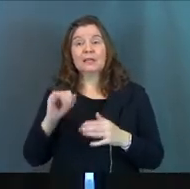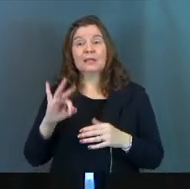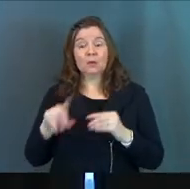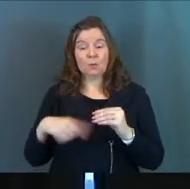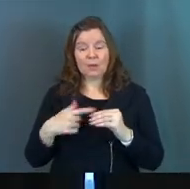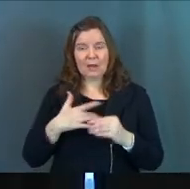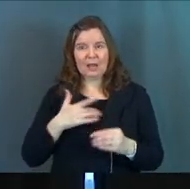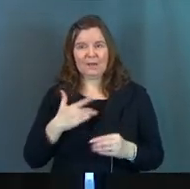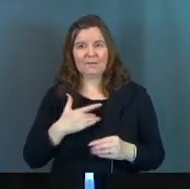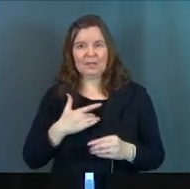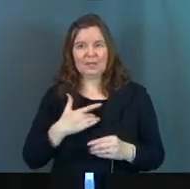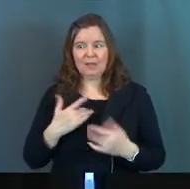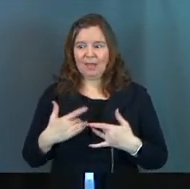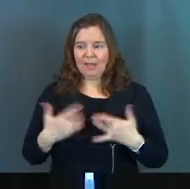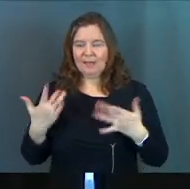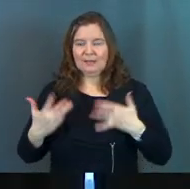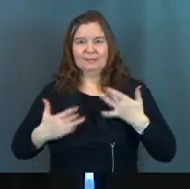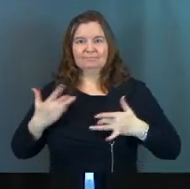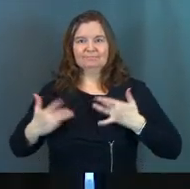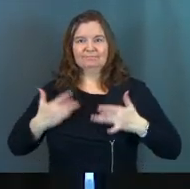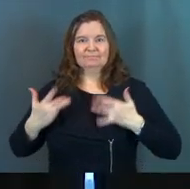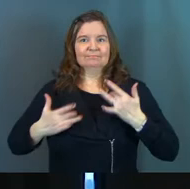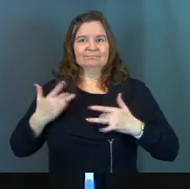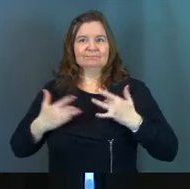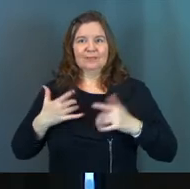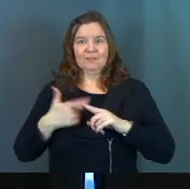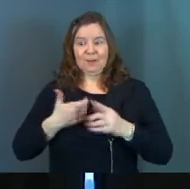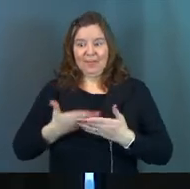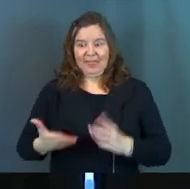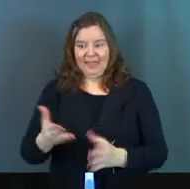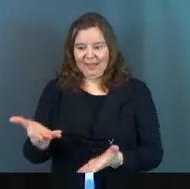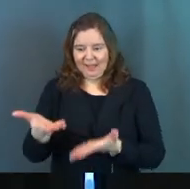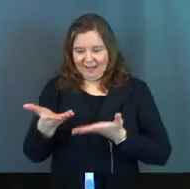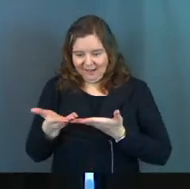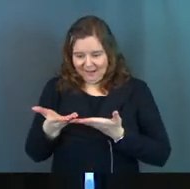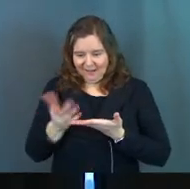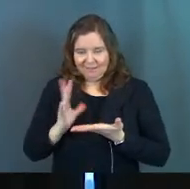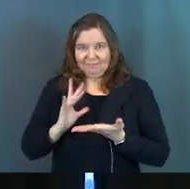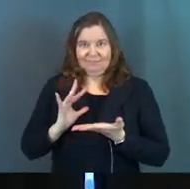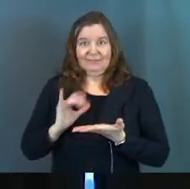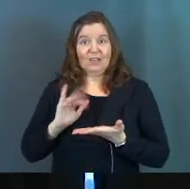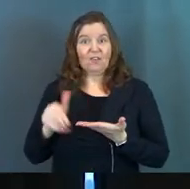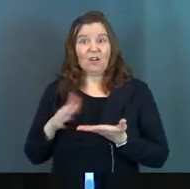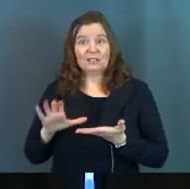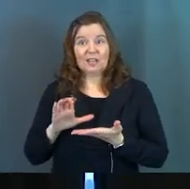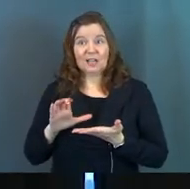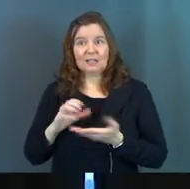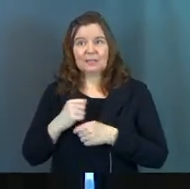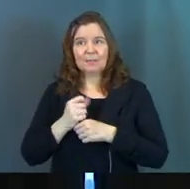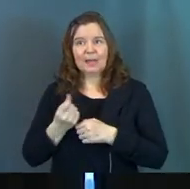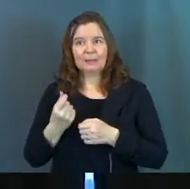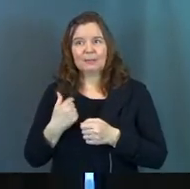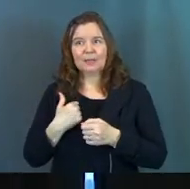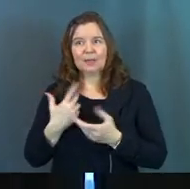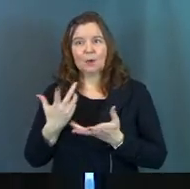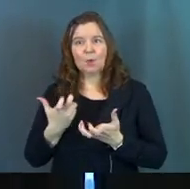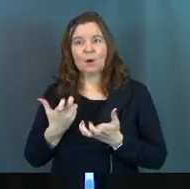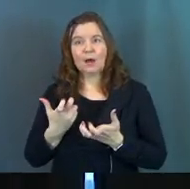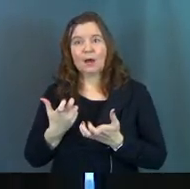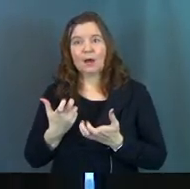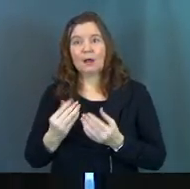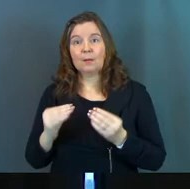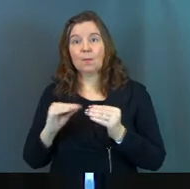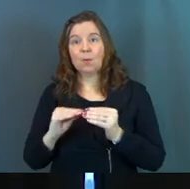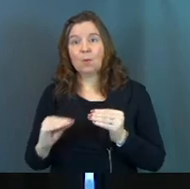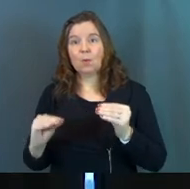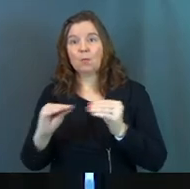even when I feel the thrill and the joy from a thing, if all it does is make me want